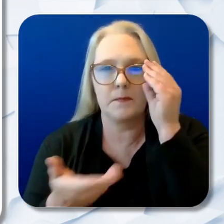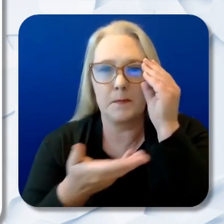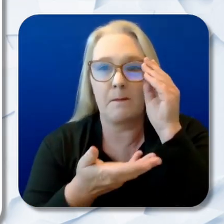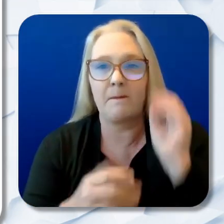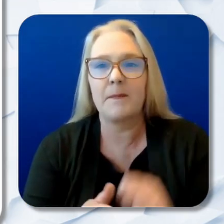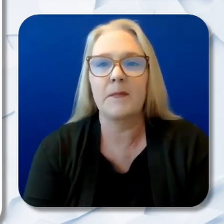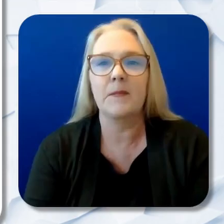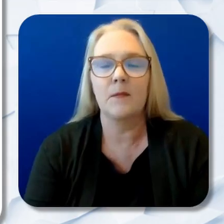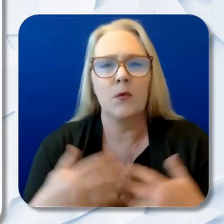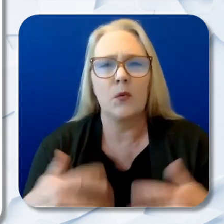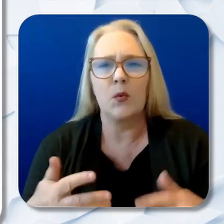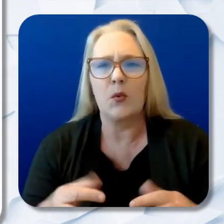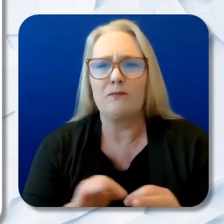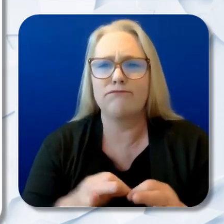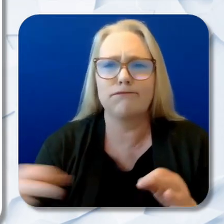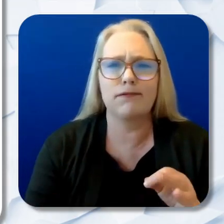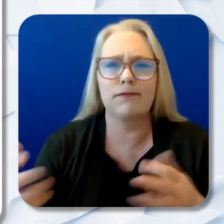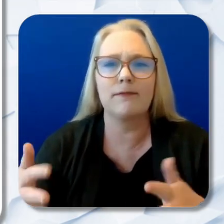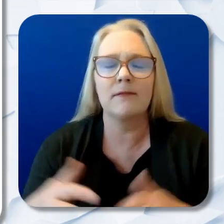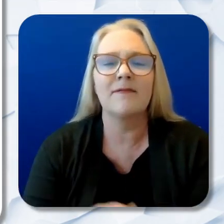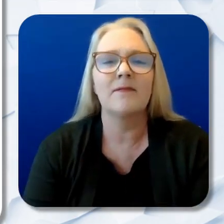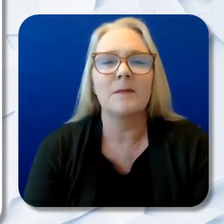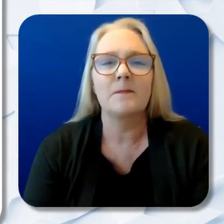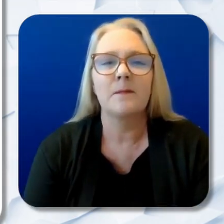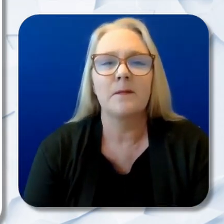https://forward/www.cde.ca/ASP. Whew. Next slide, please.